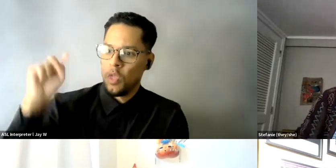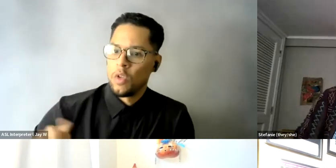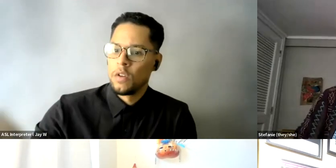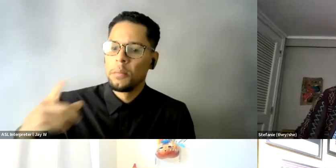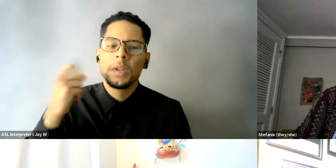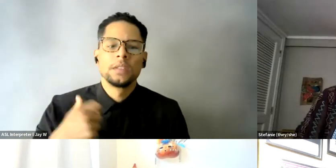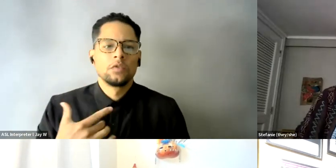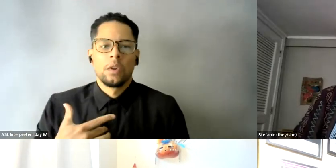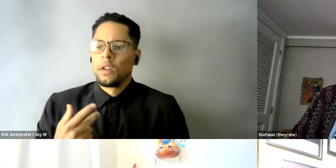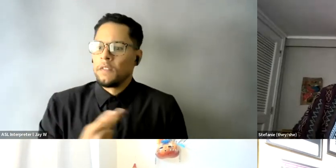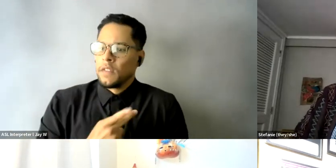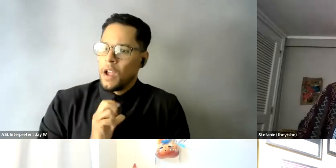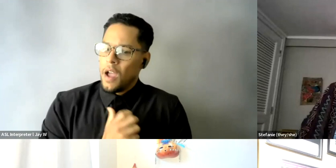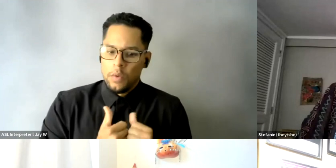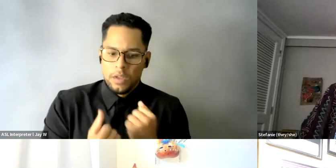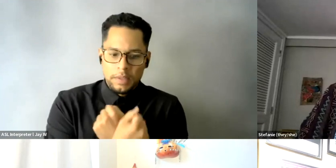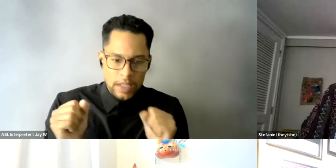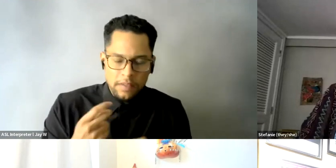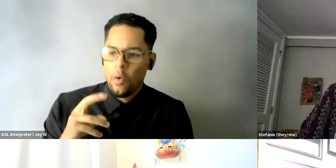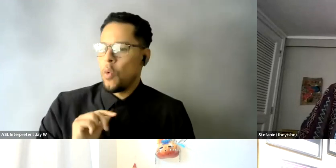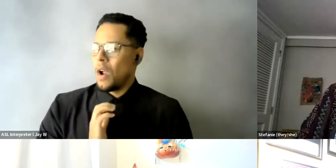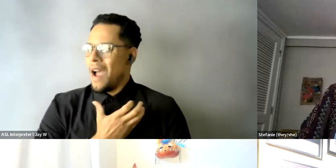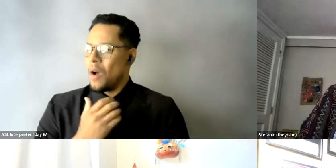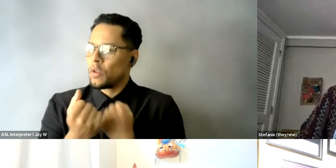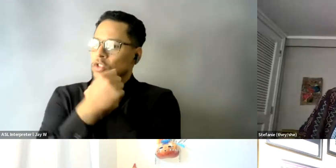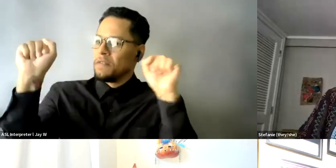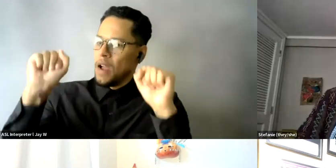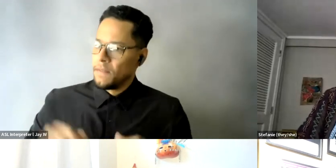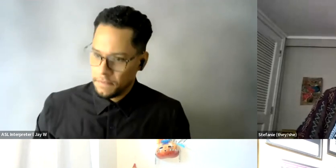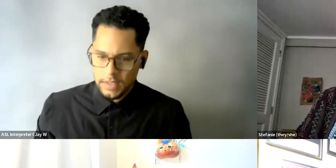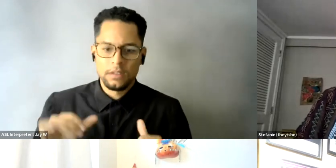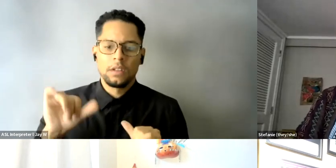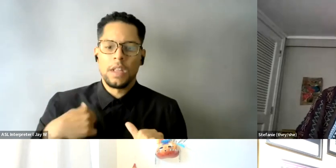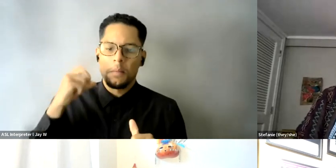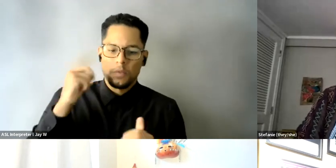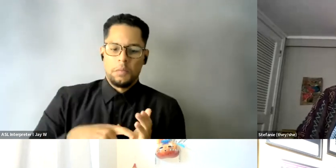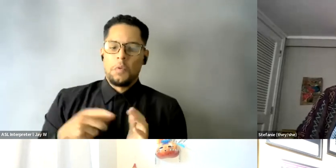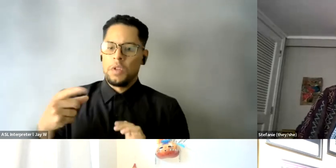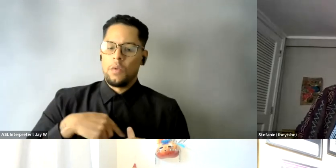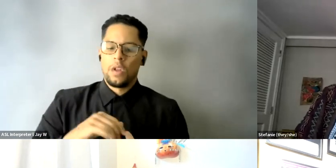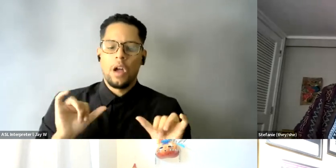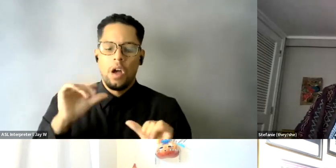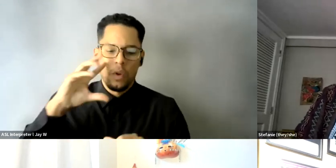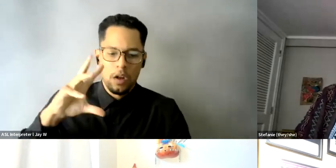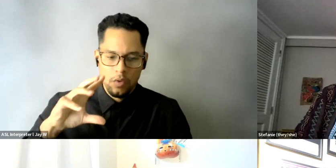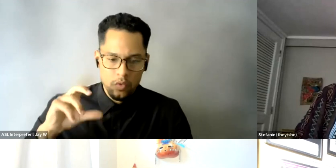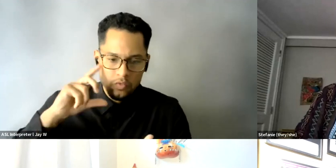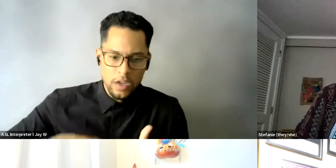whatever that looks like. So that's, you know, like moments where I recognized how I was participating in that, you know, first of all.